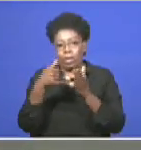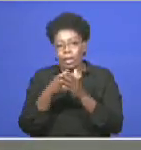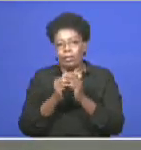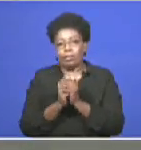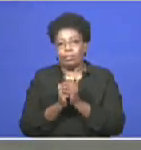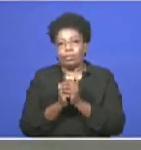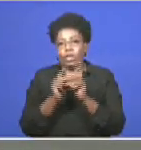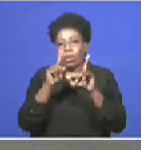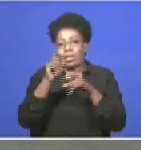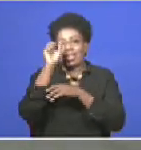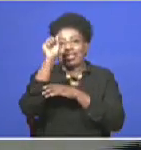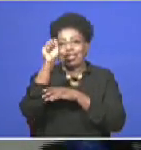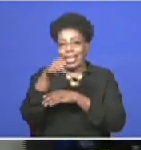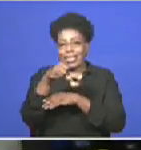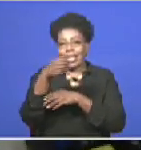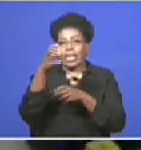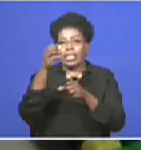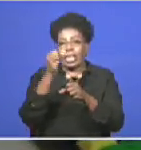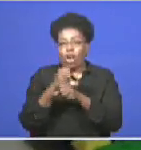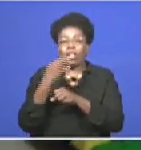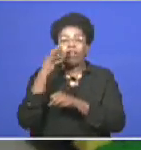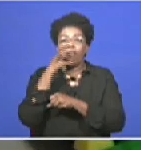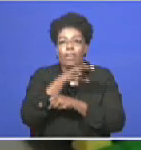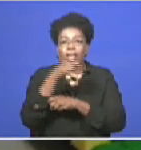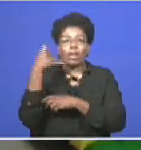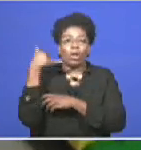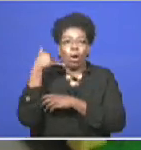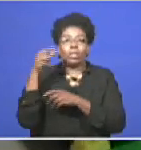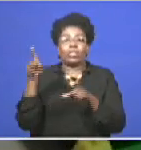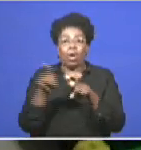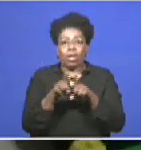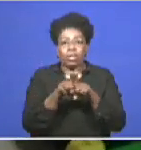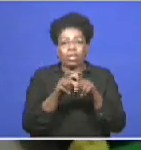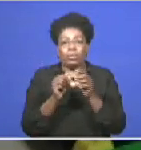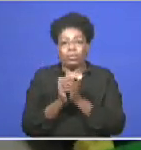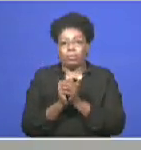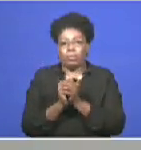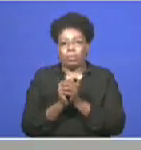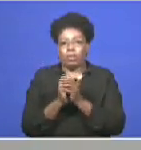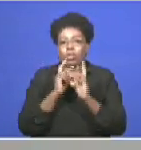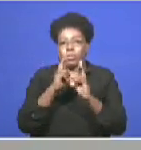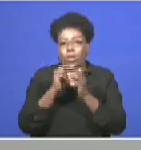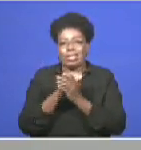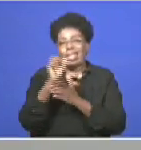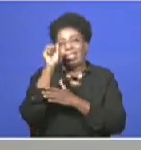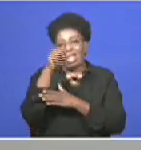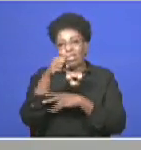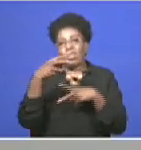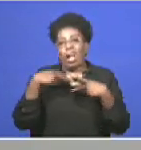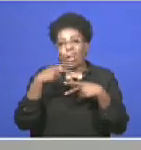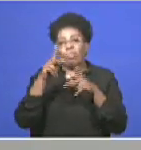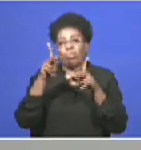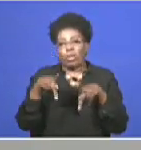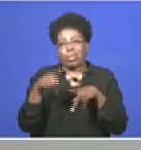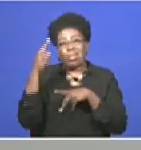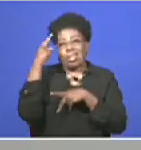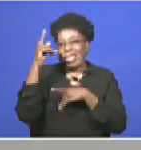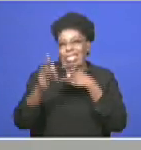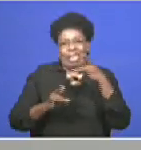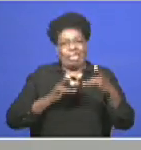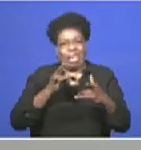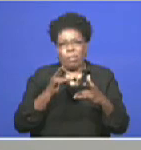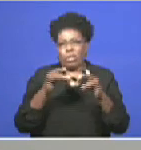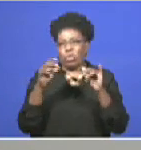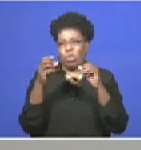yes, 911 receives prank calls also. Oh yeah, we have persons, they think it's exciting to play